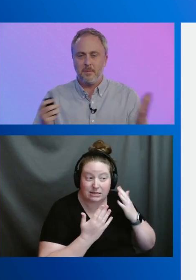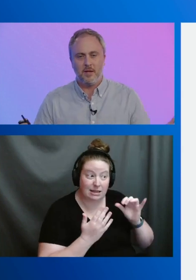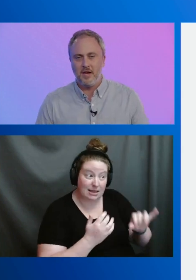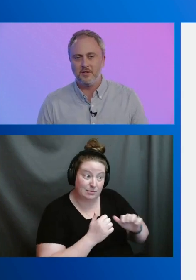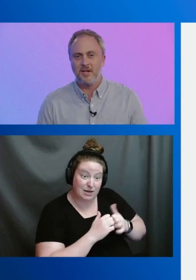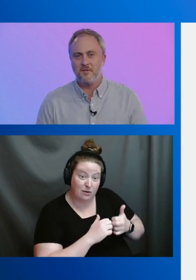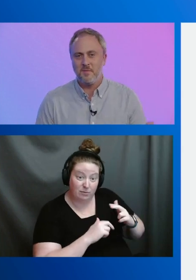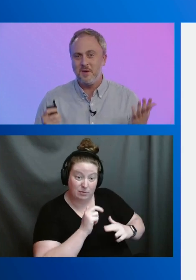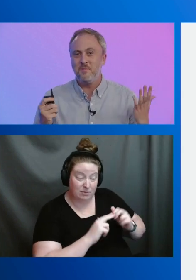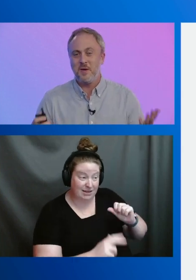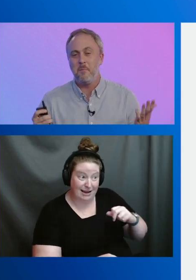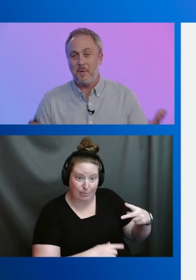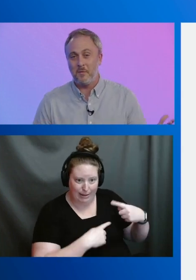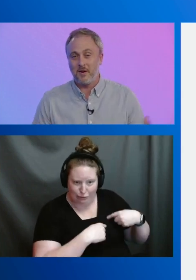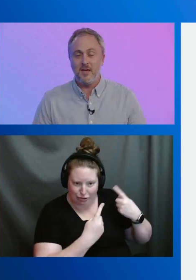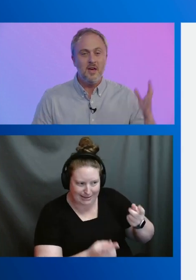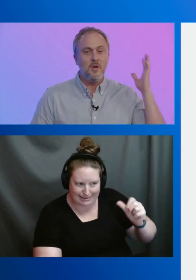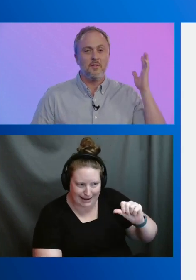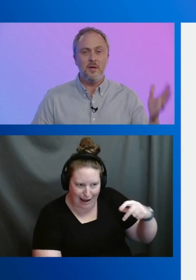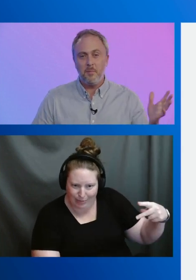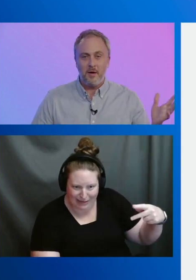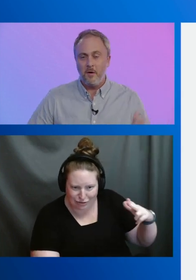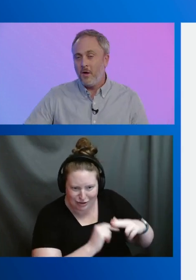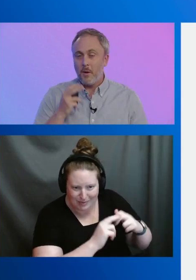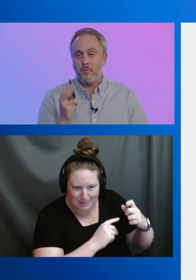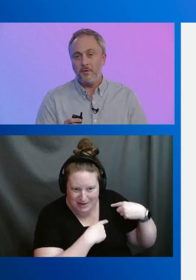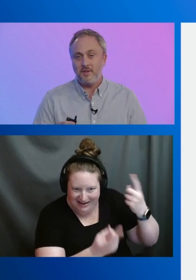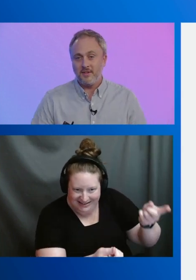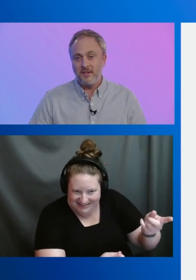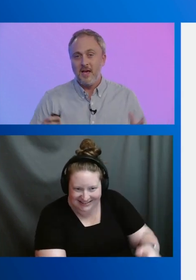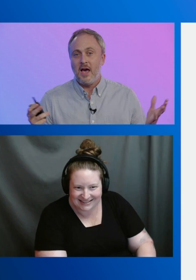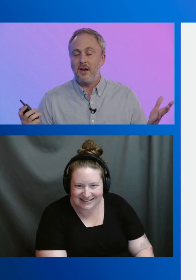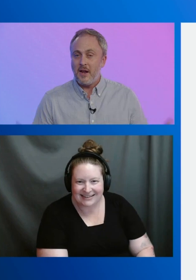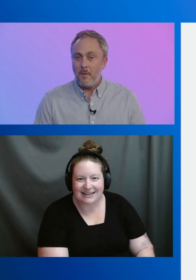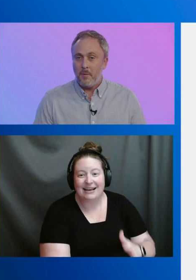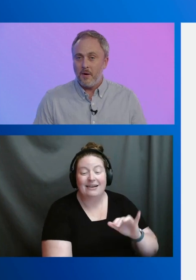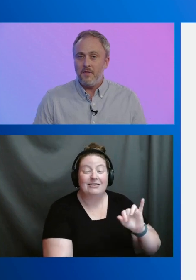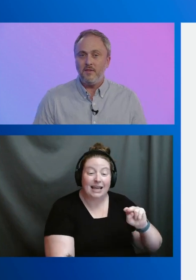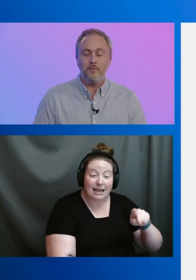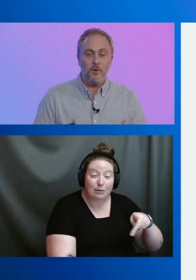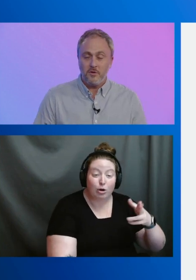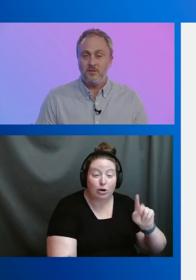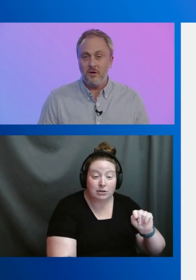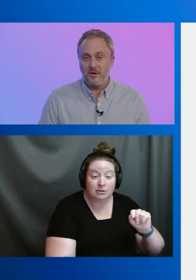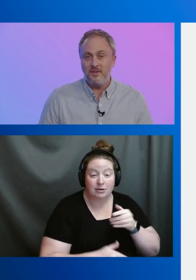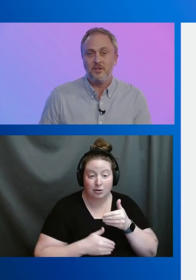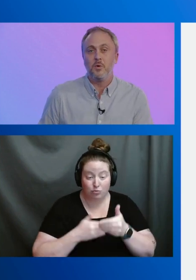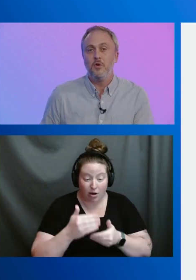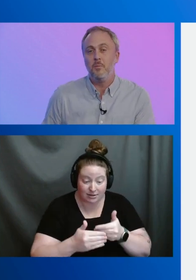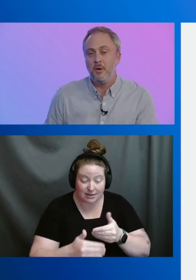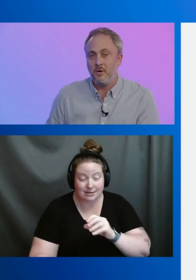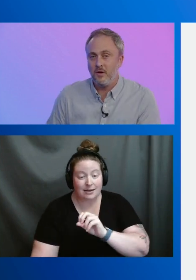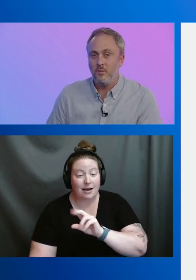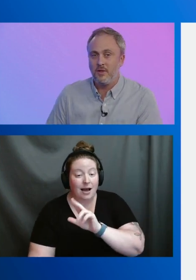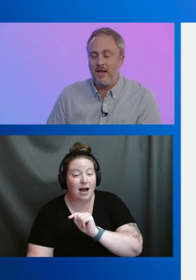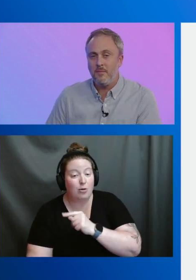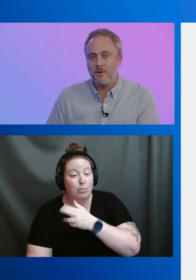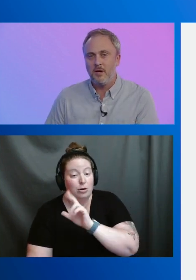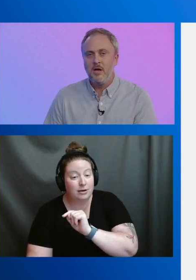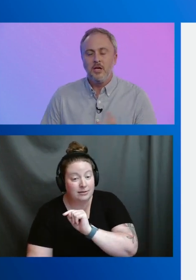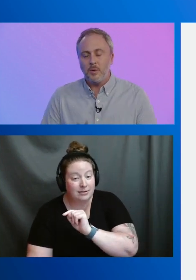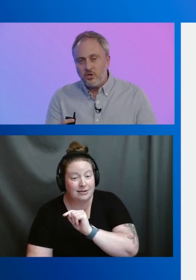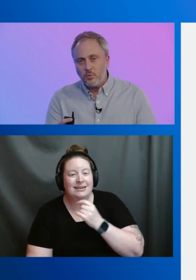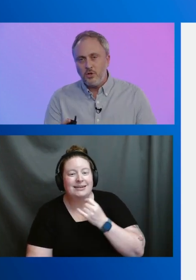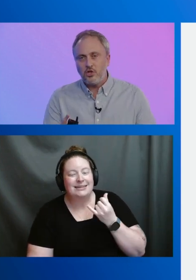since applications have been being built, right? You have an input, a process, and an output. And this, of course, still exists when you're building with